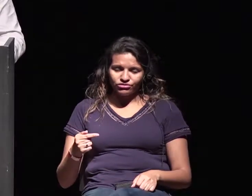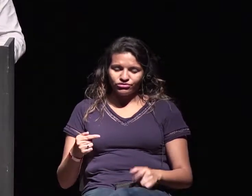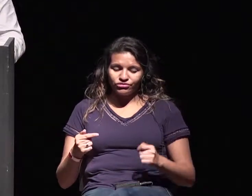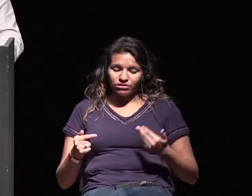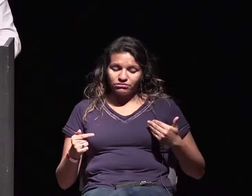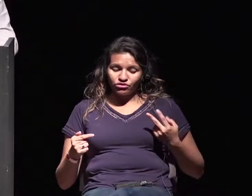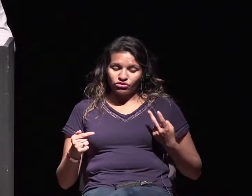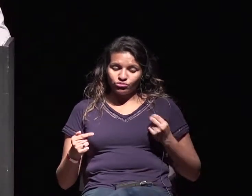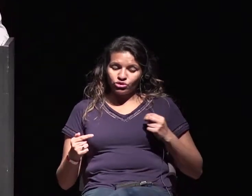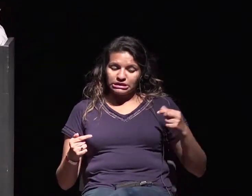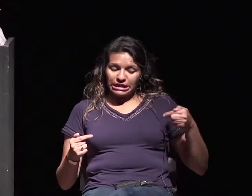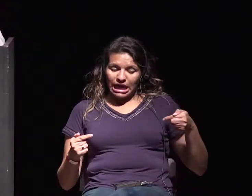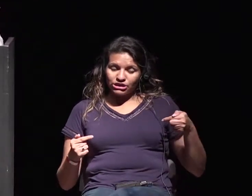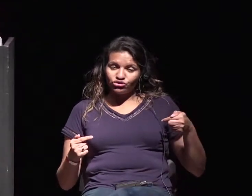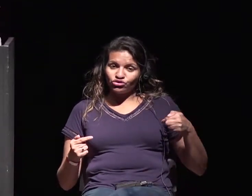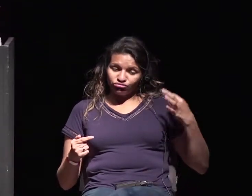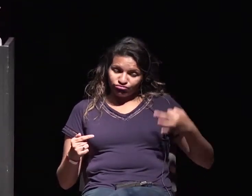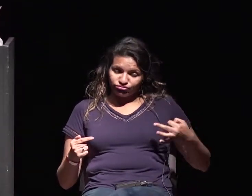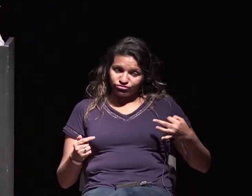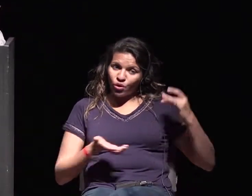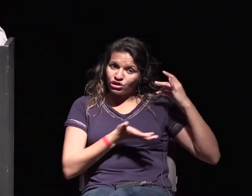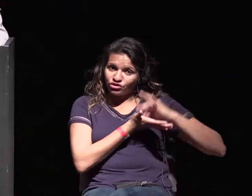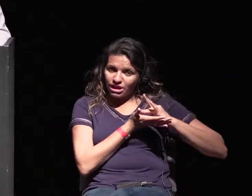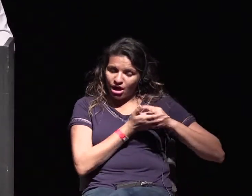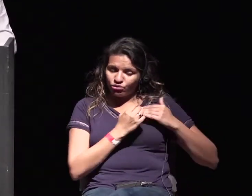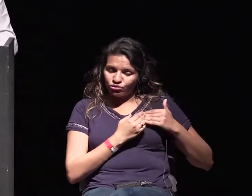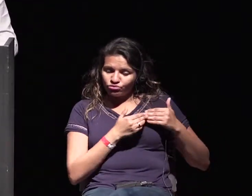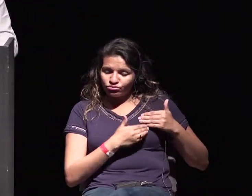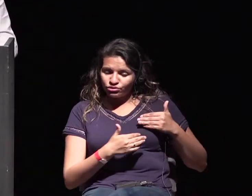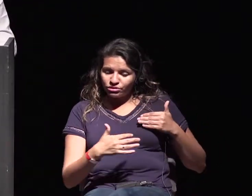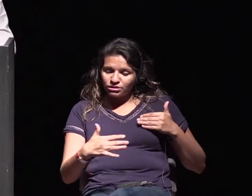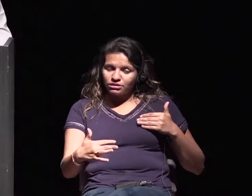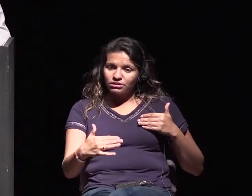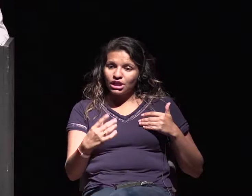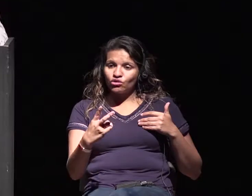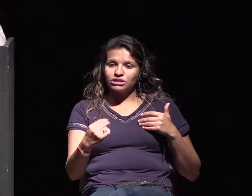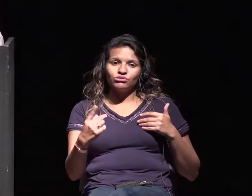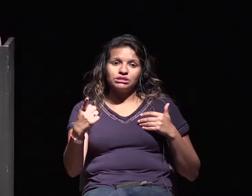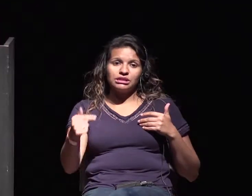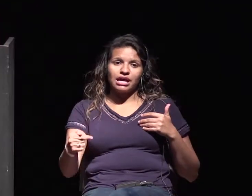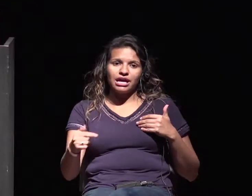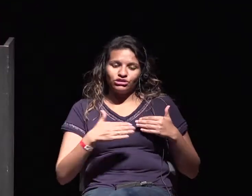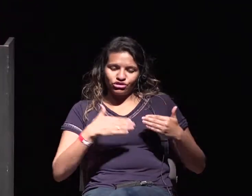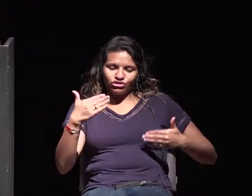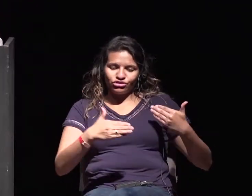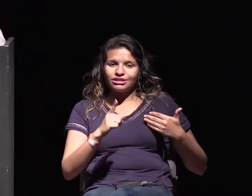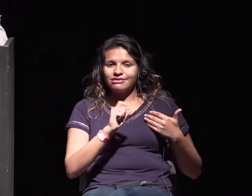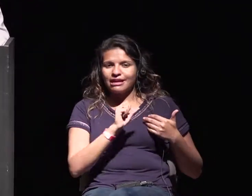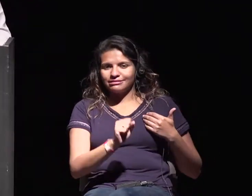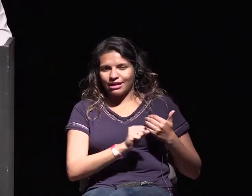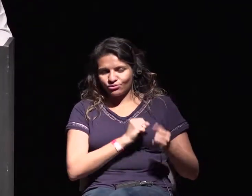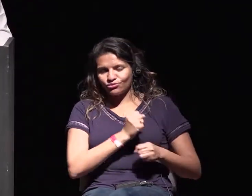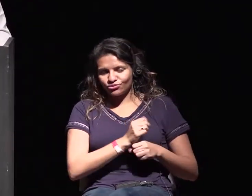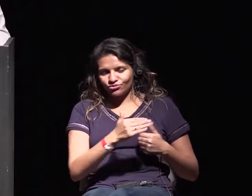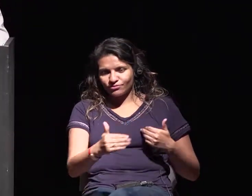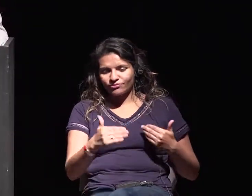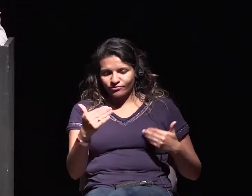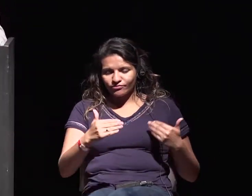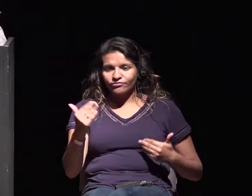at the Kunsthalle in St. Gallen, and this time at CA2M, Centro de Arte 2 de Mayo, in Móstoles on the outskirts of Madrid.